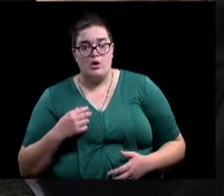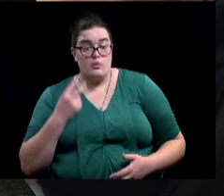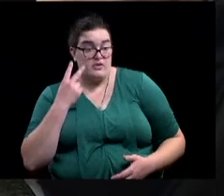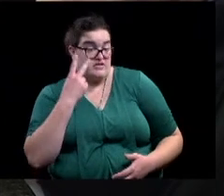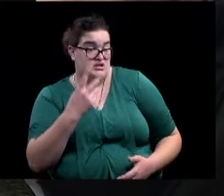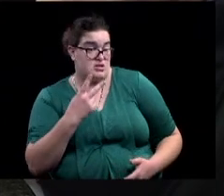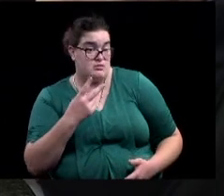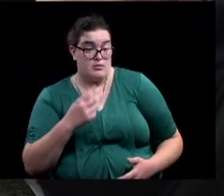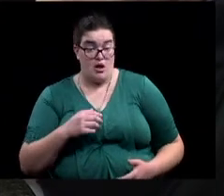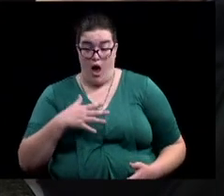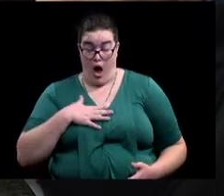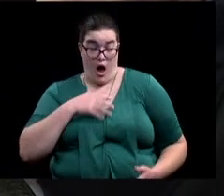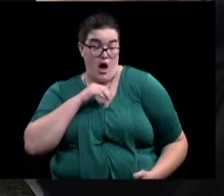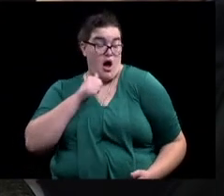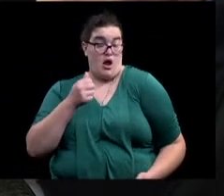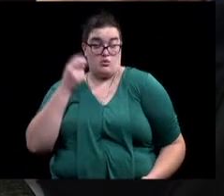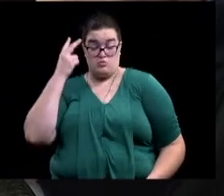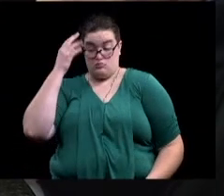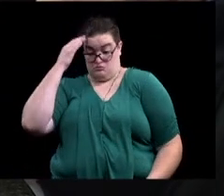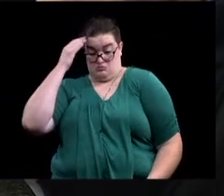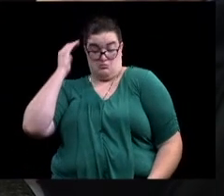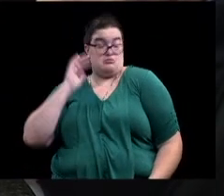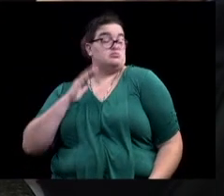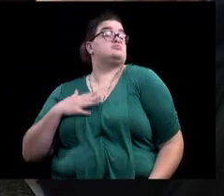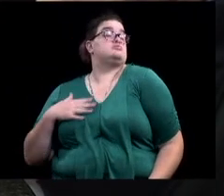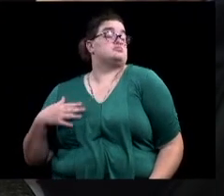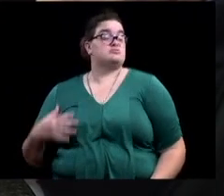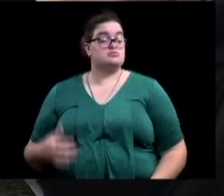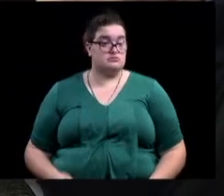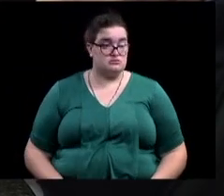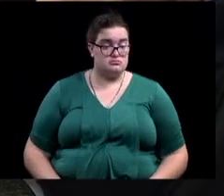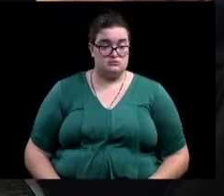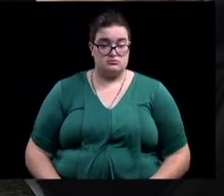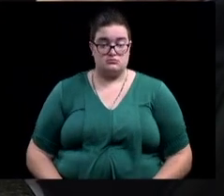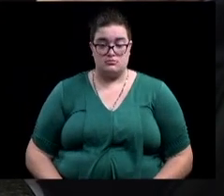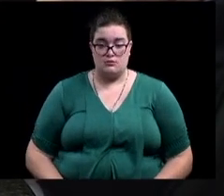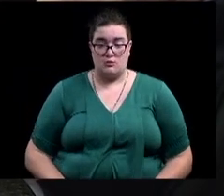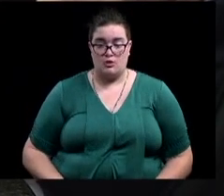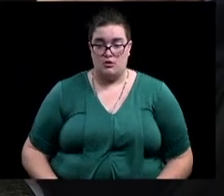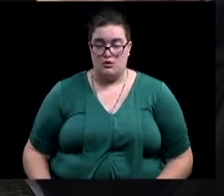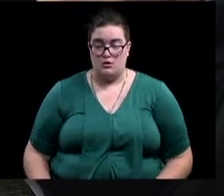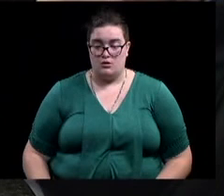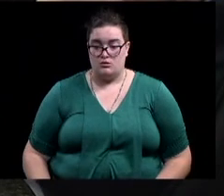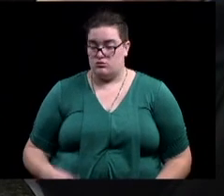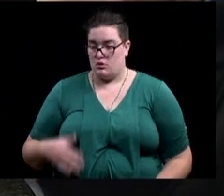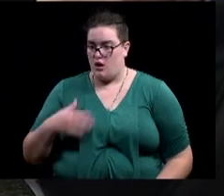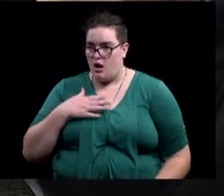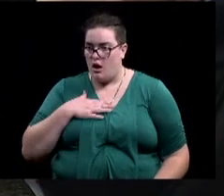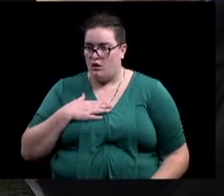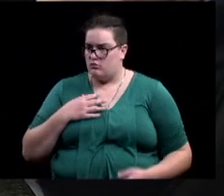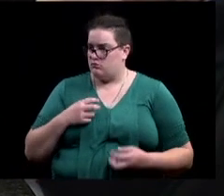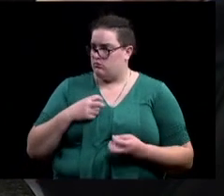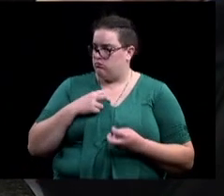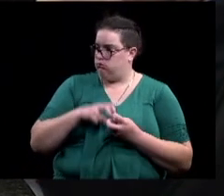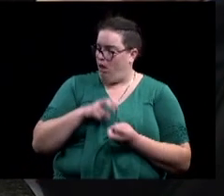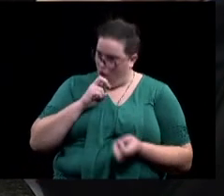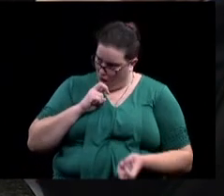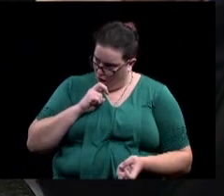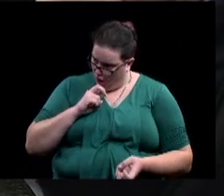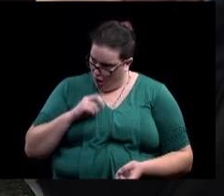so I was a little dumbfounded, and I just asked them. I said, "Well, what would you like me to